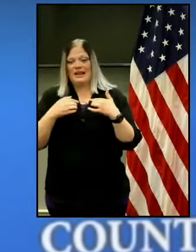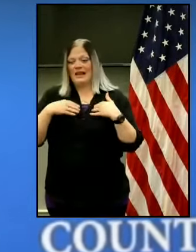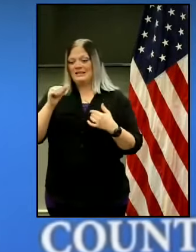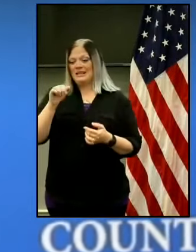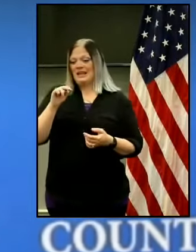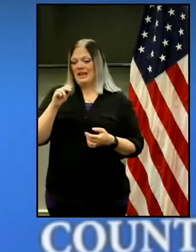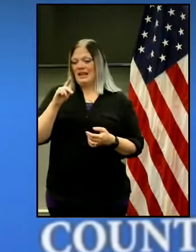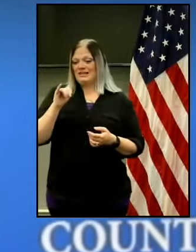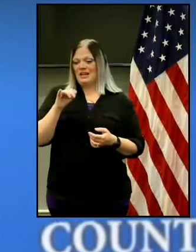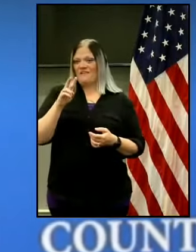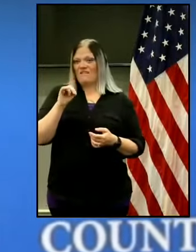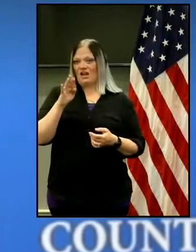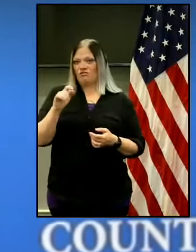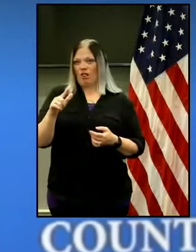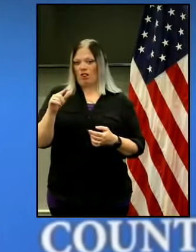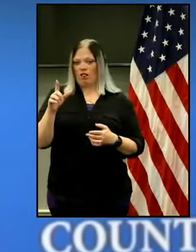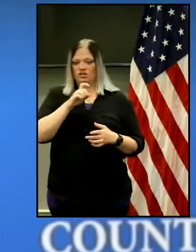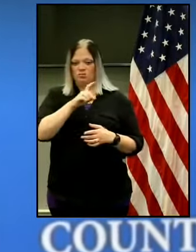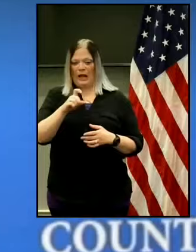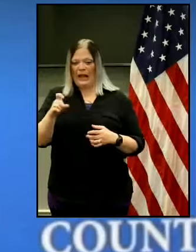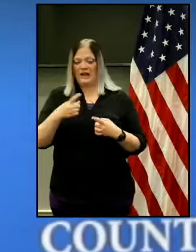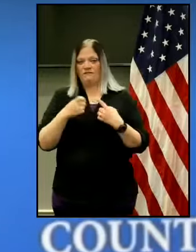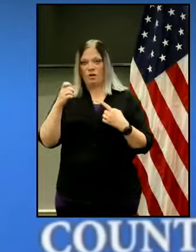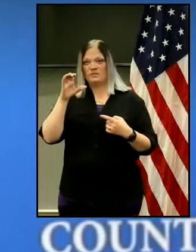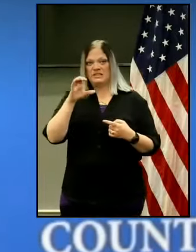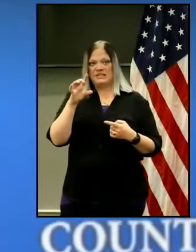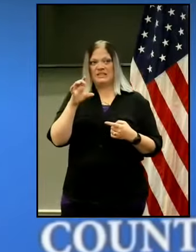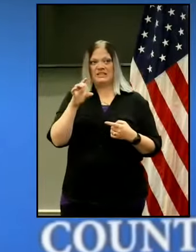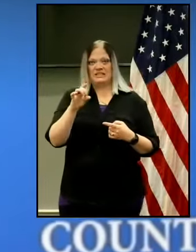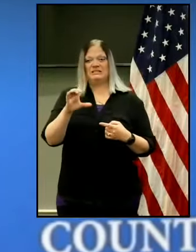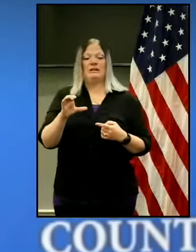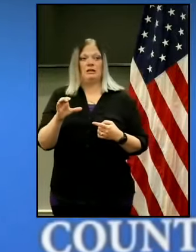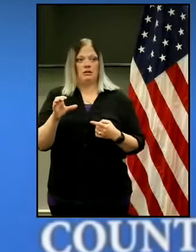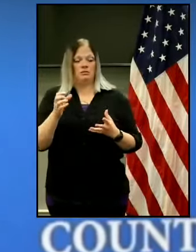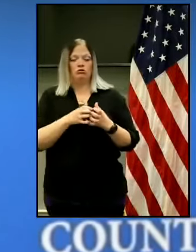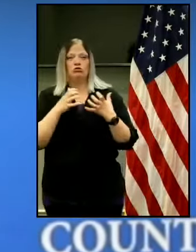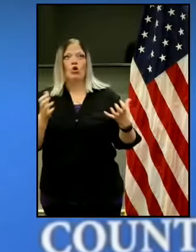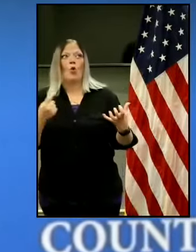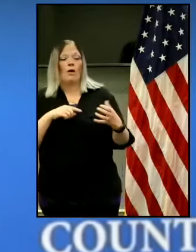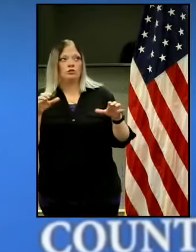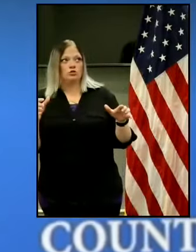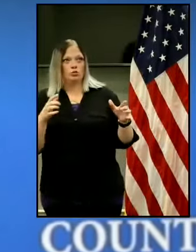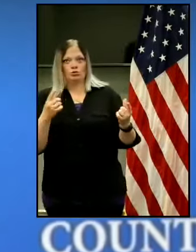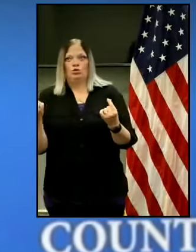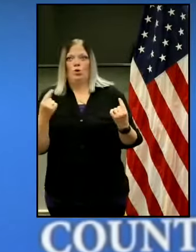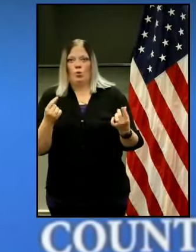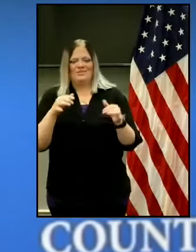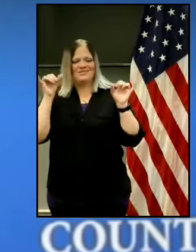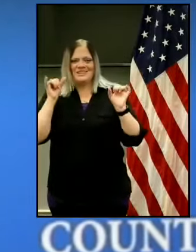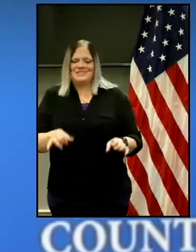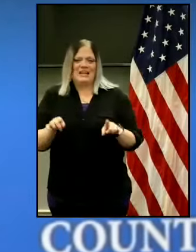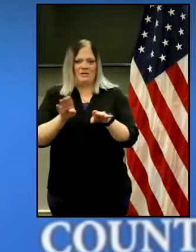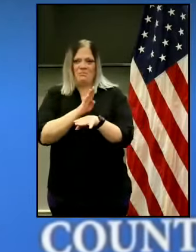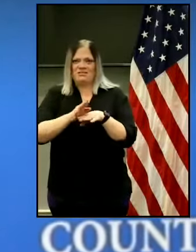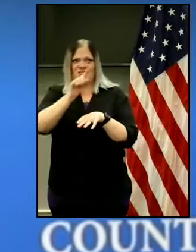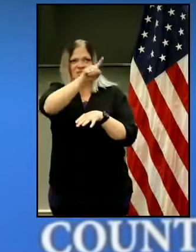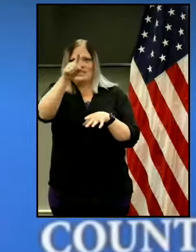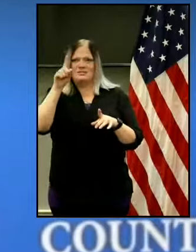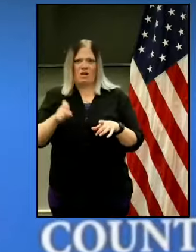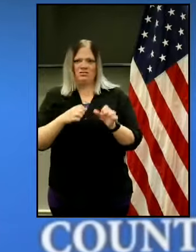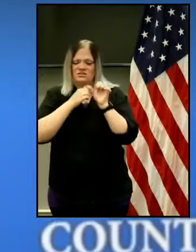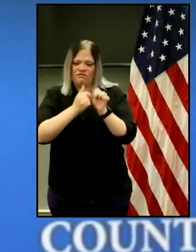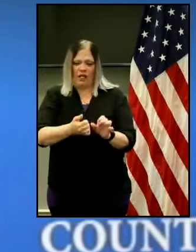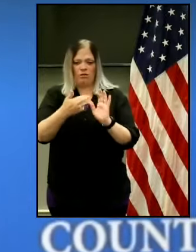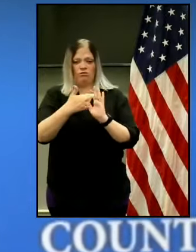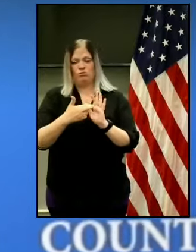antiviral spray that's recommended by the CDC. So there's so much that we've been doing, and it's also the same stuff that businesses now have to do, which is